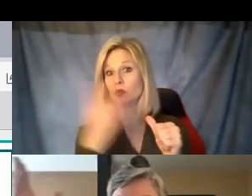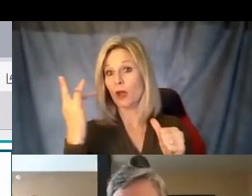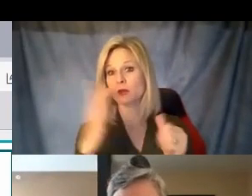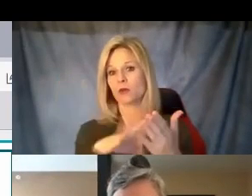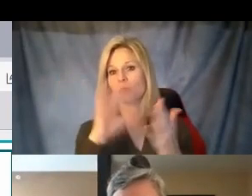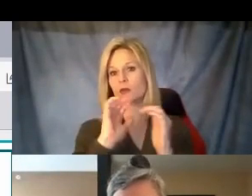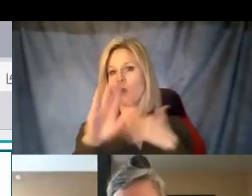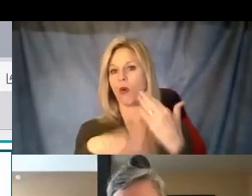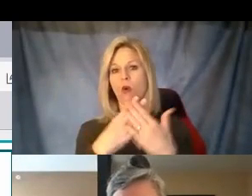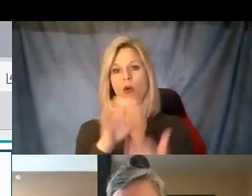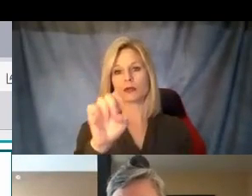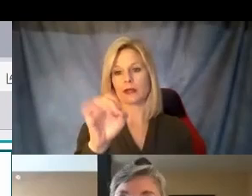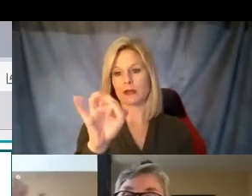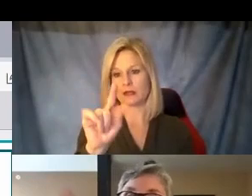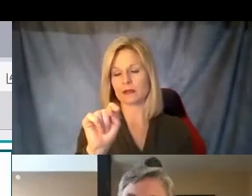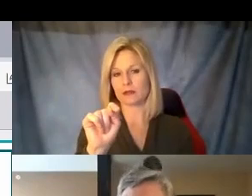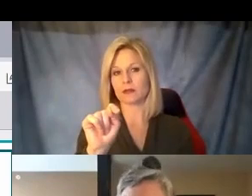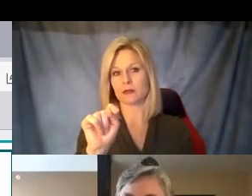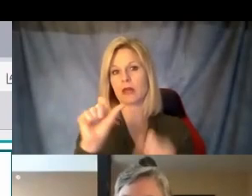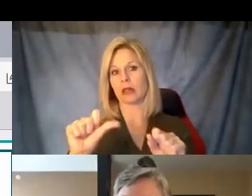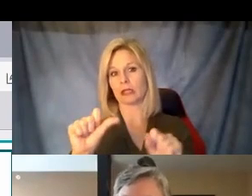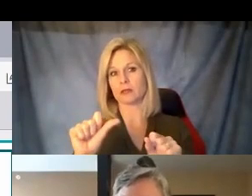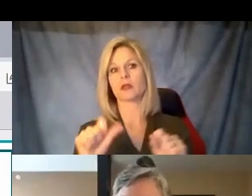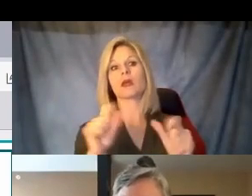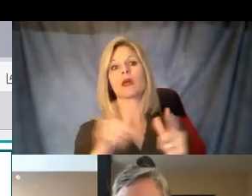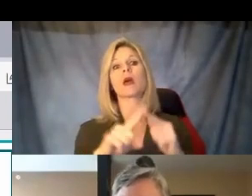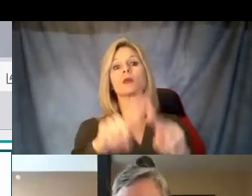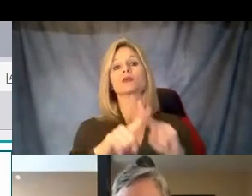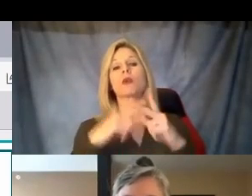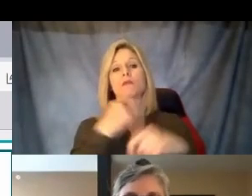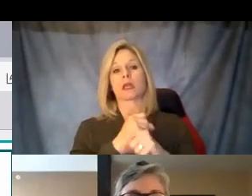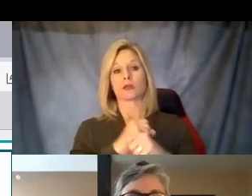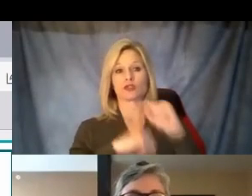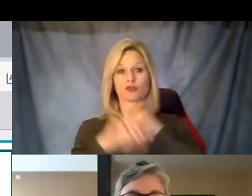editing features in iMovie. And then we're going to start making structural films.